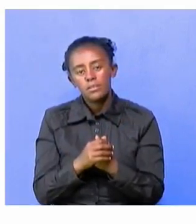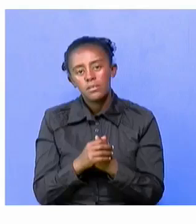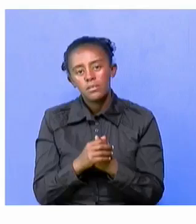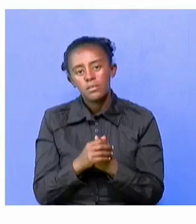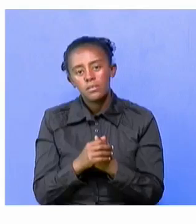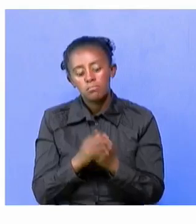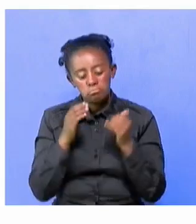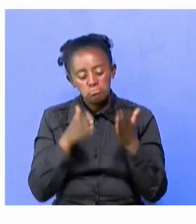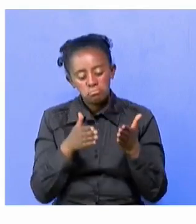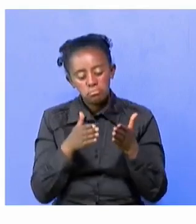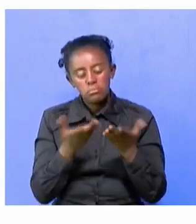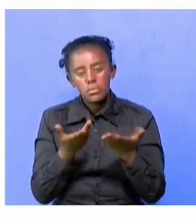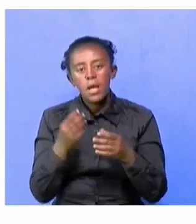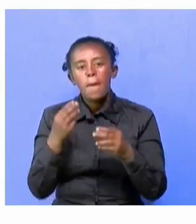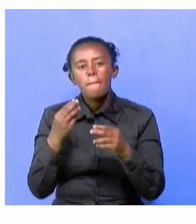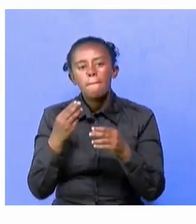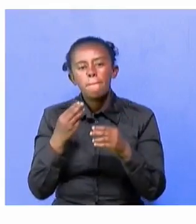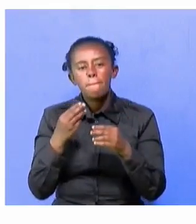makes me